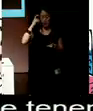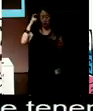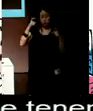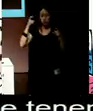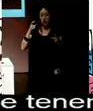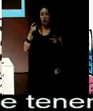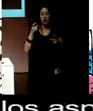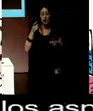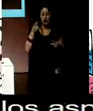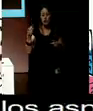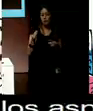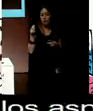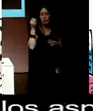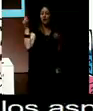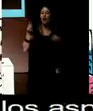and SMEs.